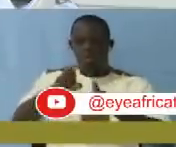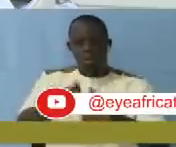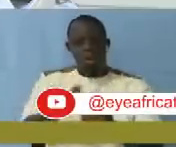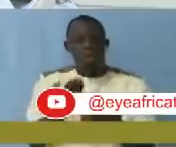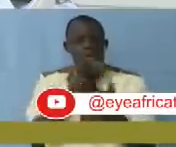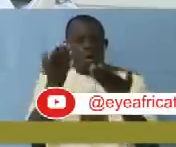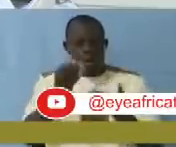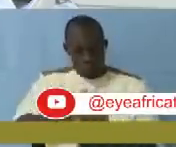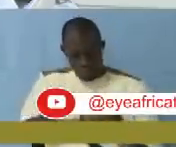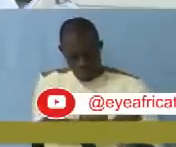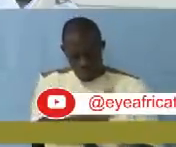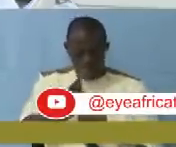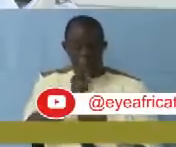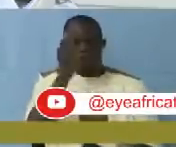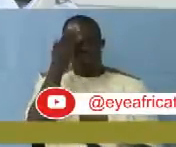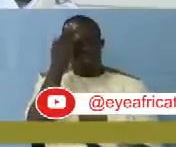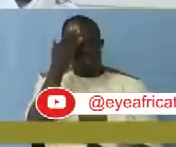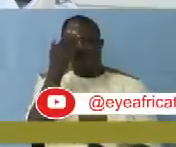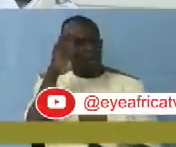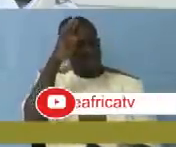know the reasons why they were arrested.